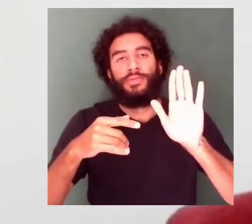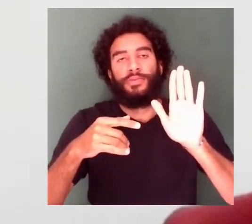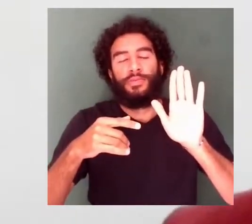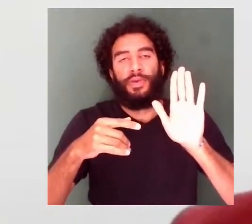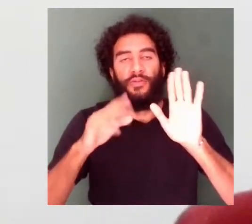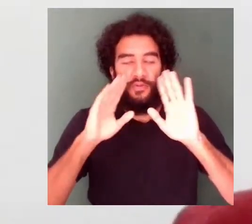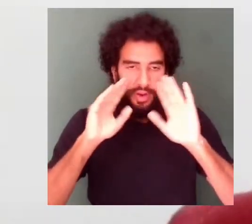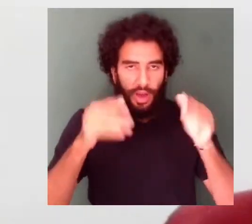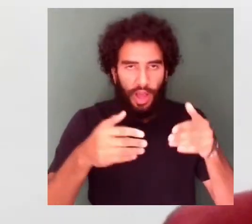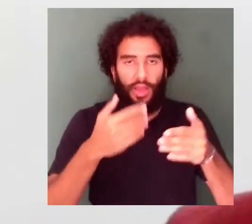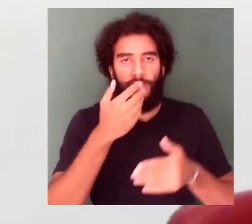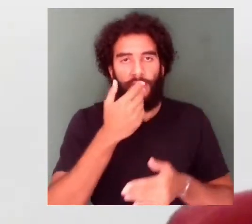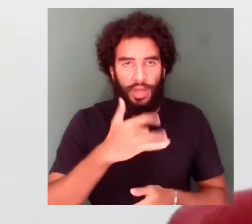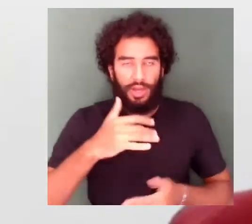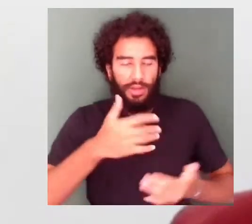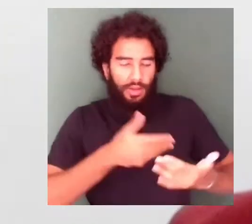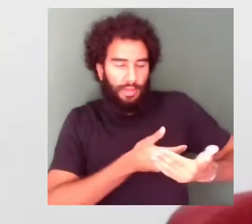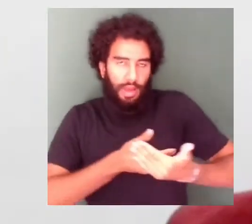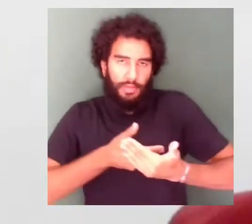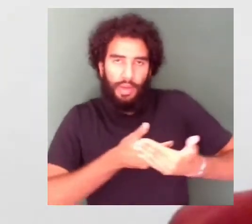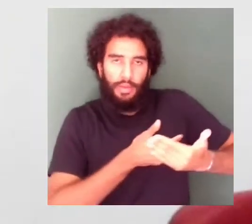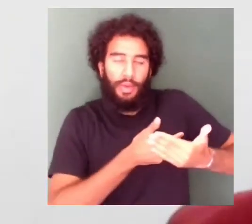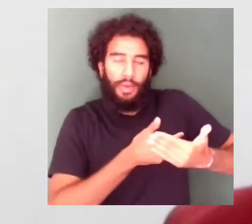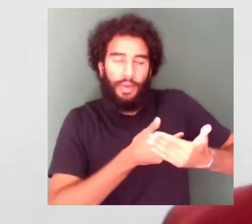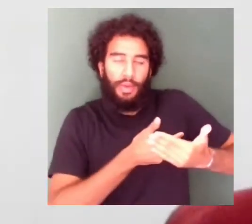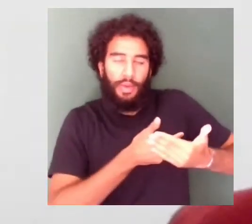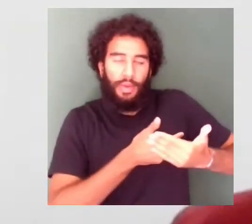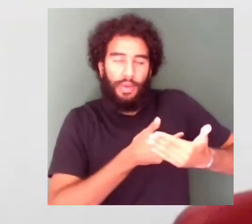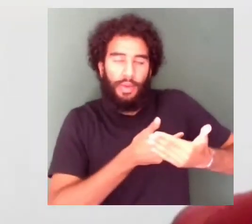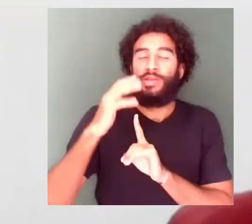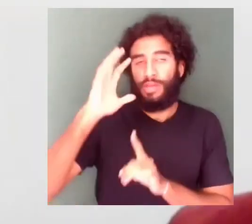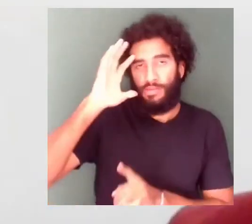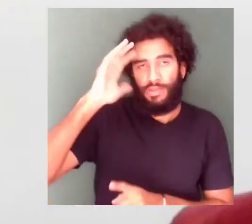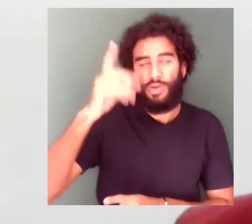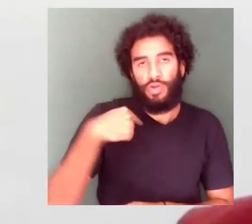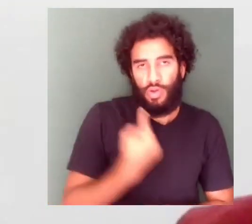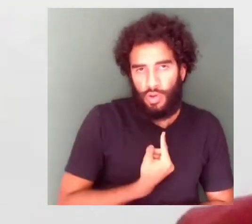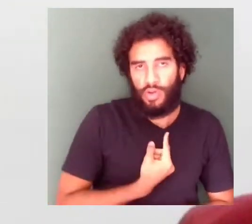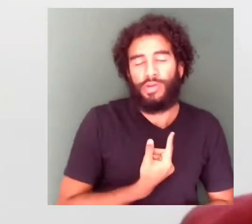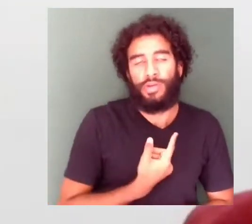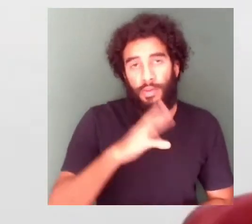with the marketing of the child formula